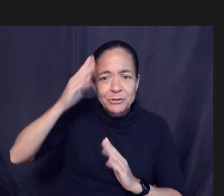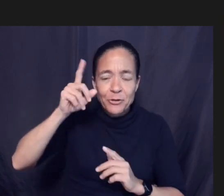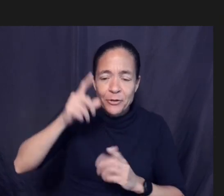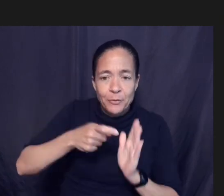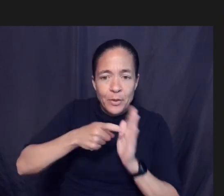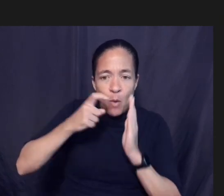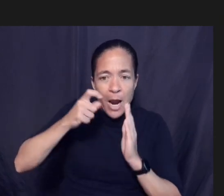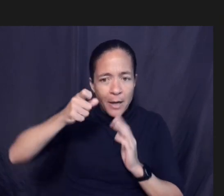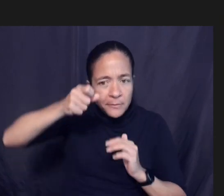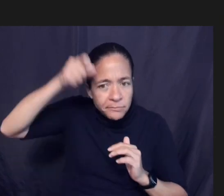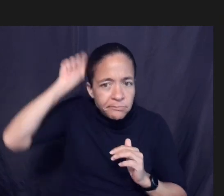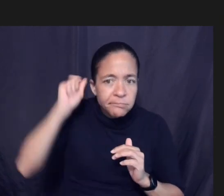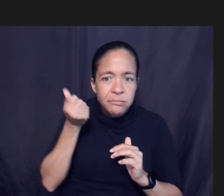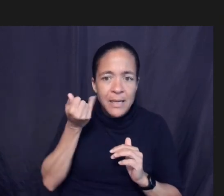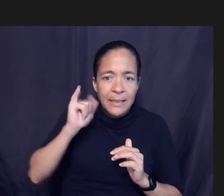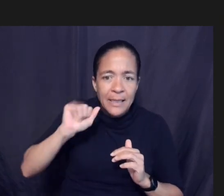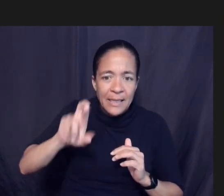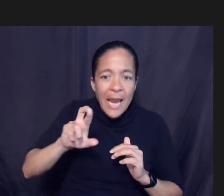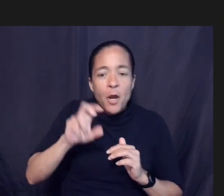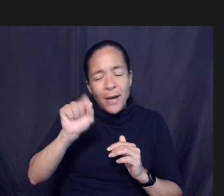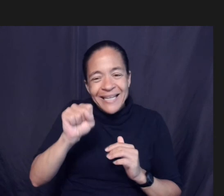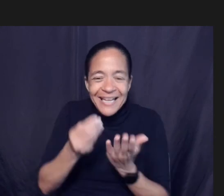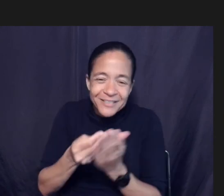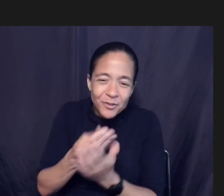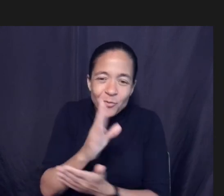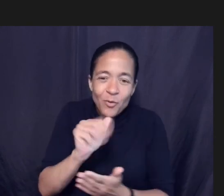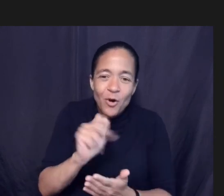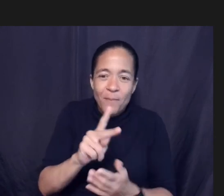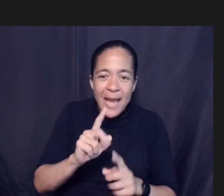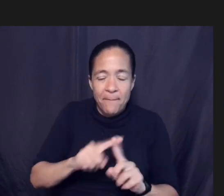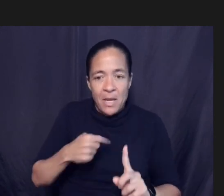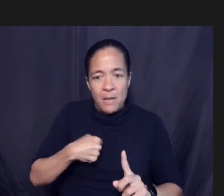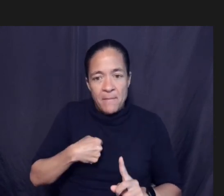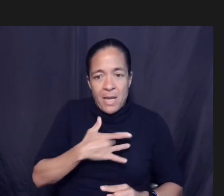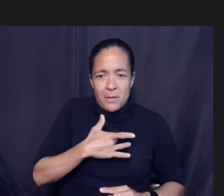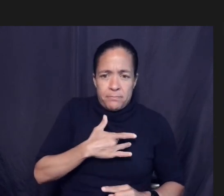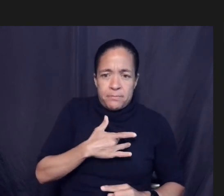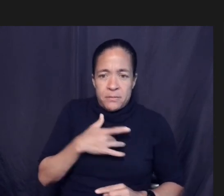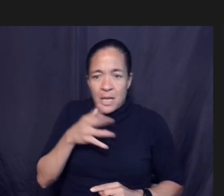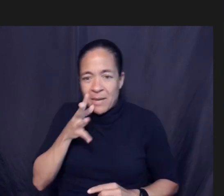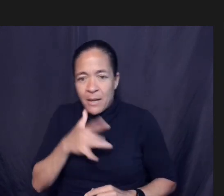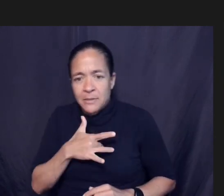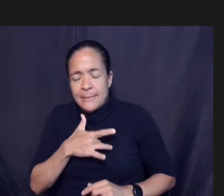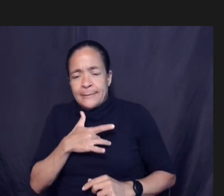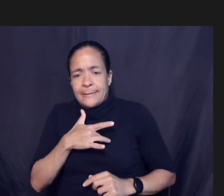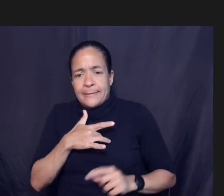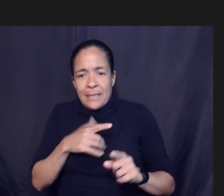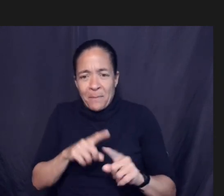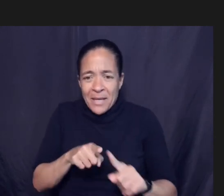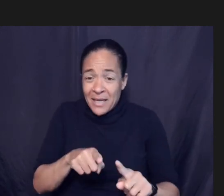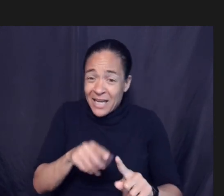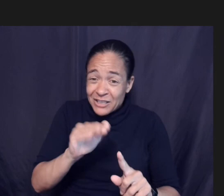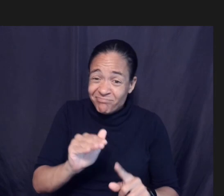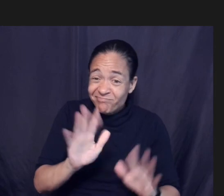off, and it's hair, it grows back, but it got to me, got to her mom, and